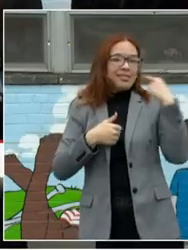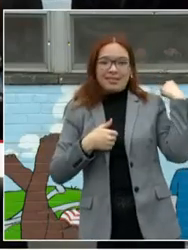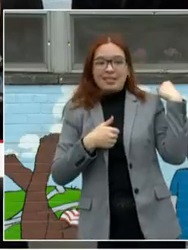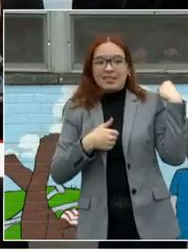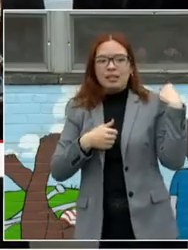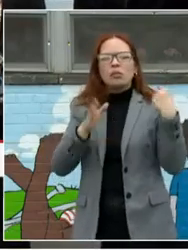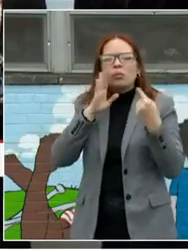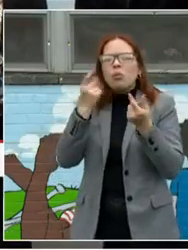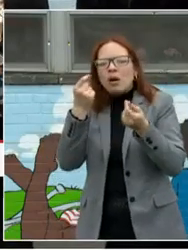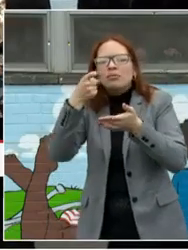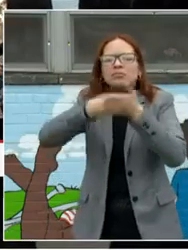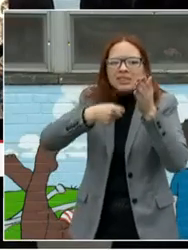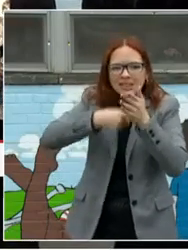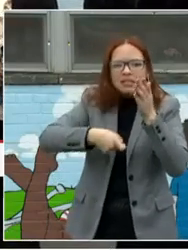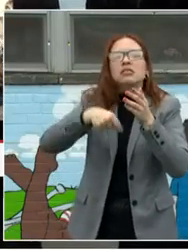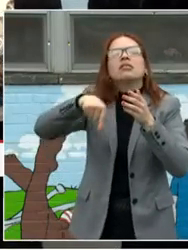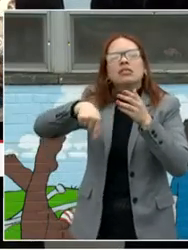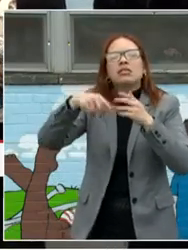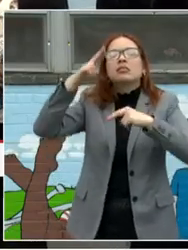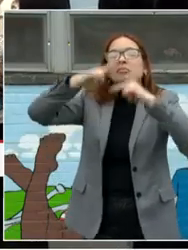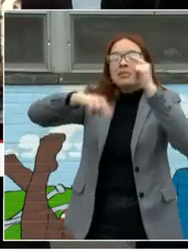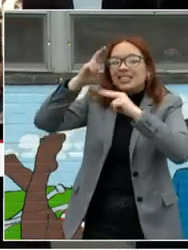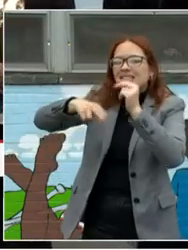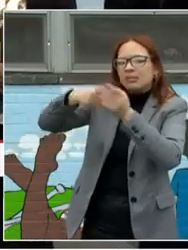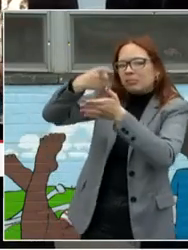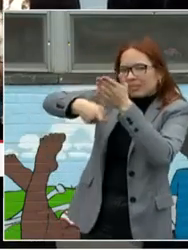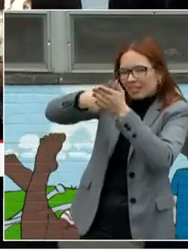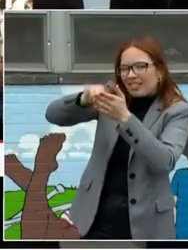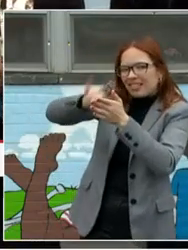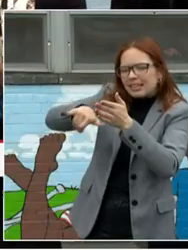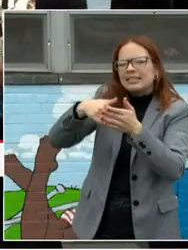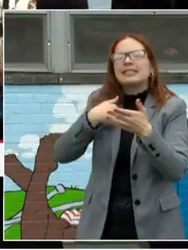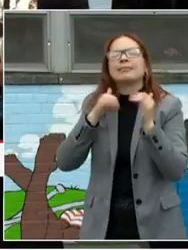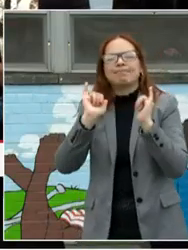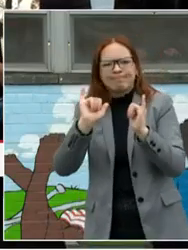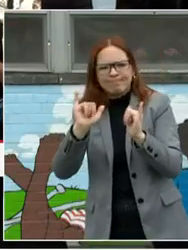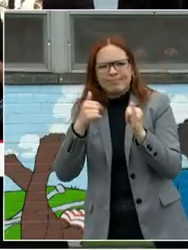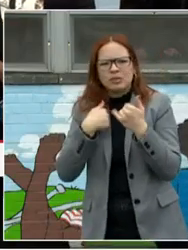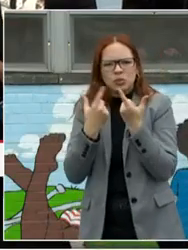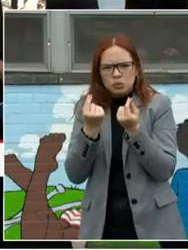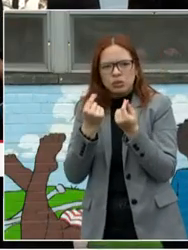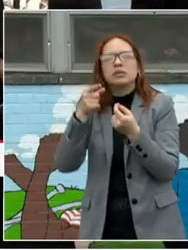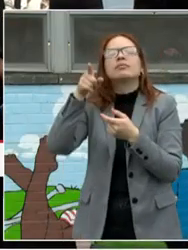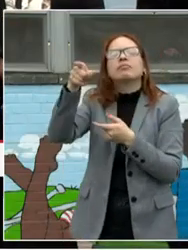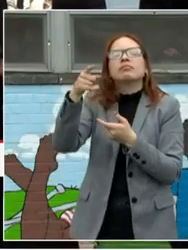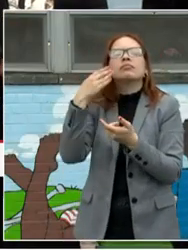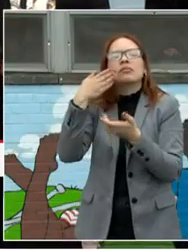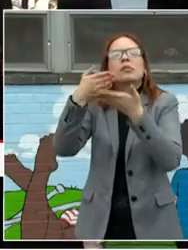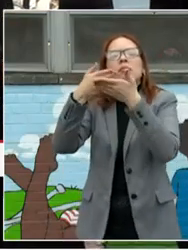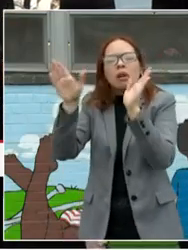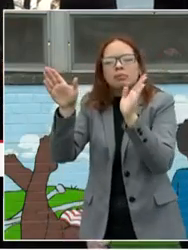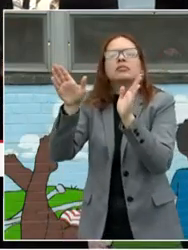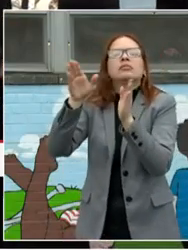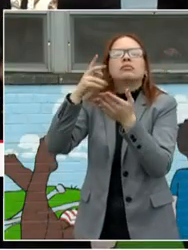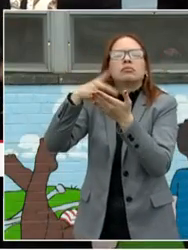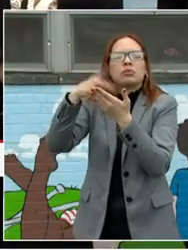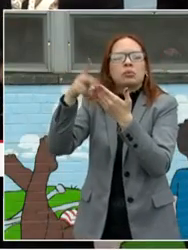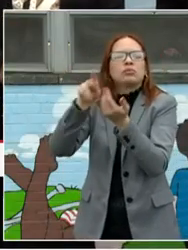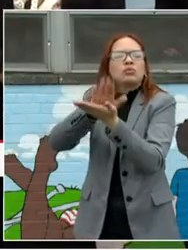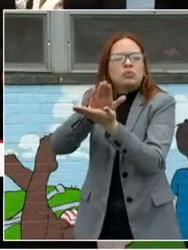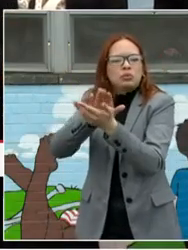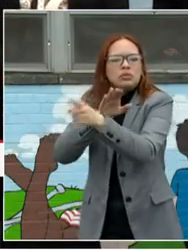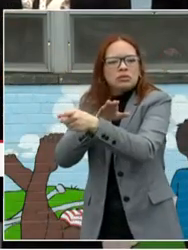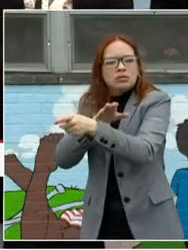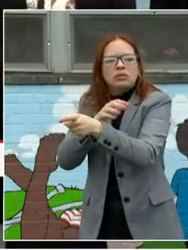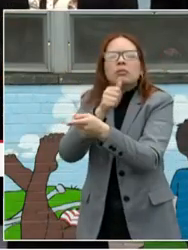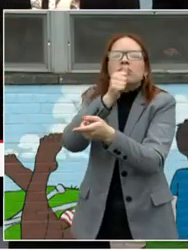is facilities, so we have tried to do that and make those facilities available to private providers to help us